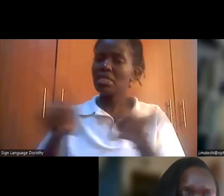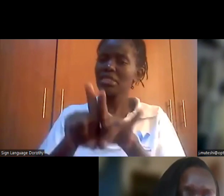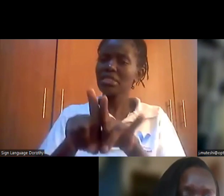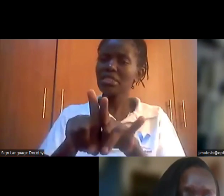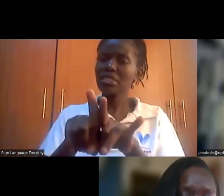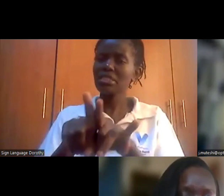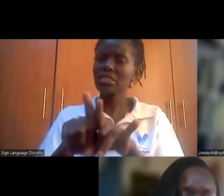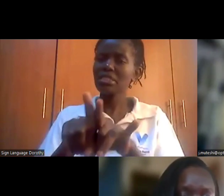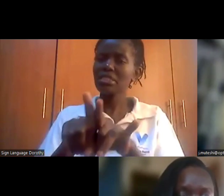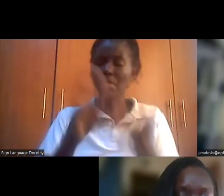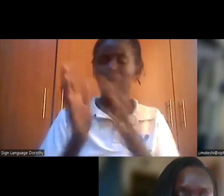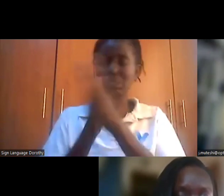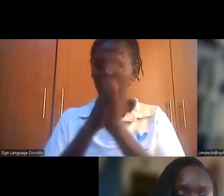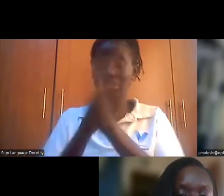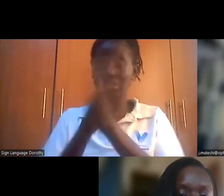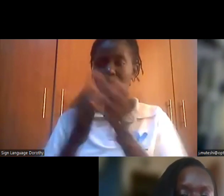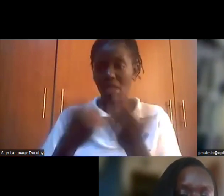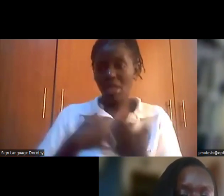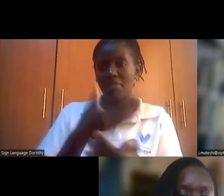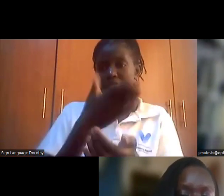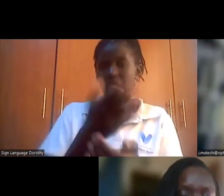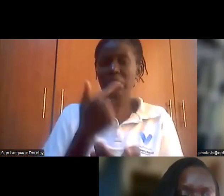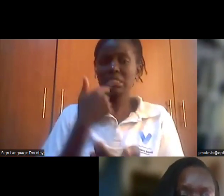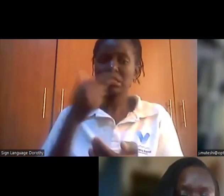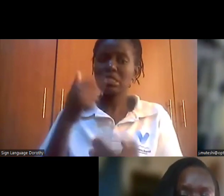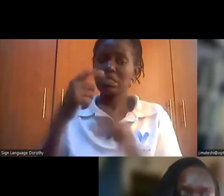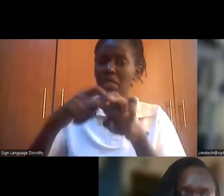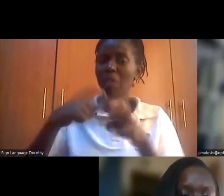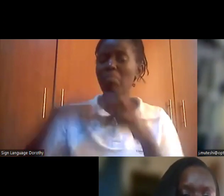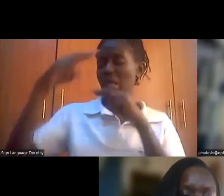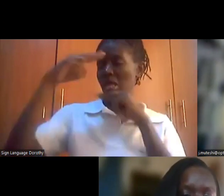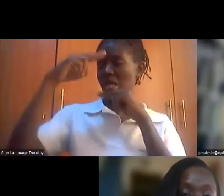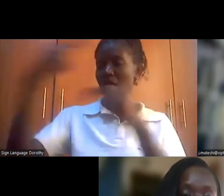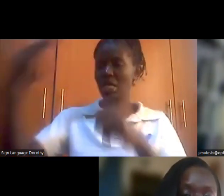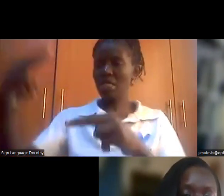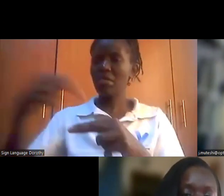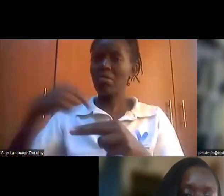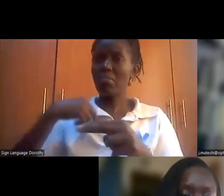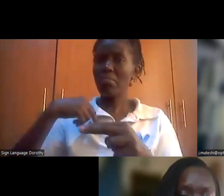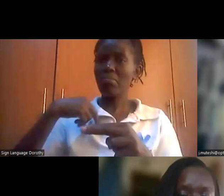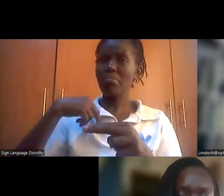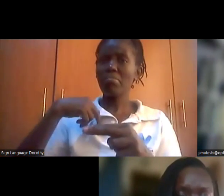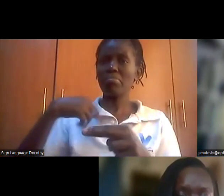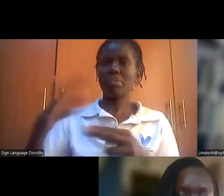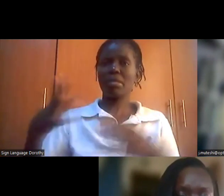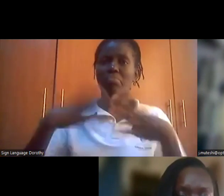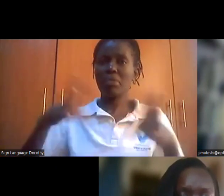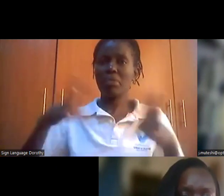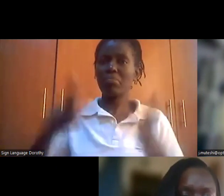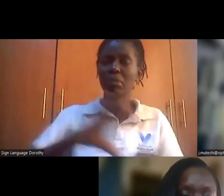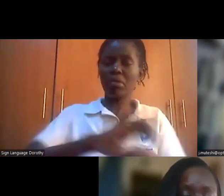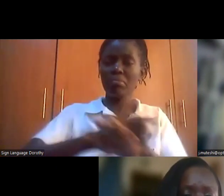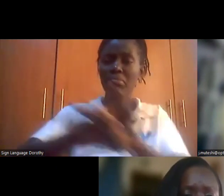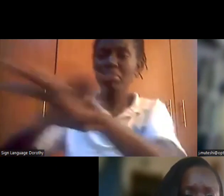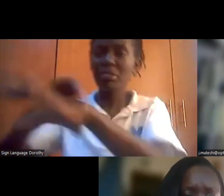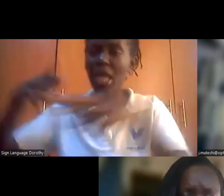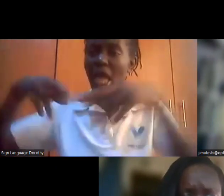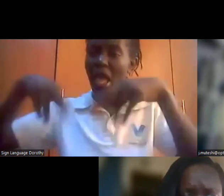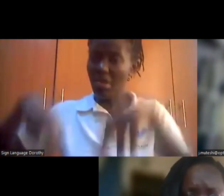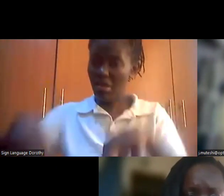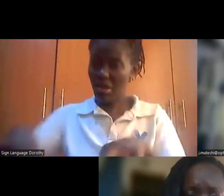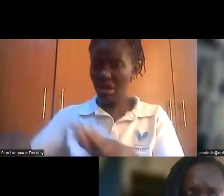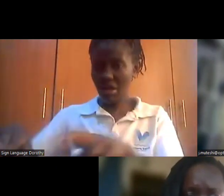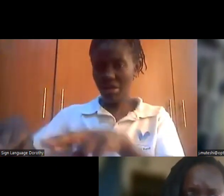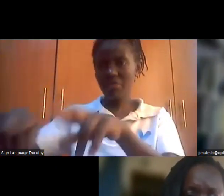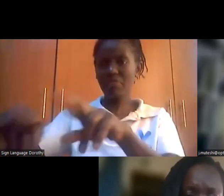to the health facility to deliver. That's when the cut was performed on me without my knowledge.